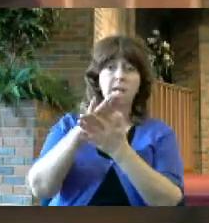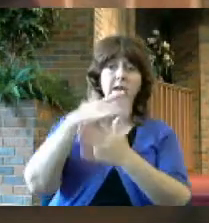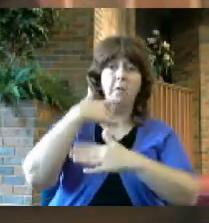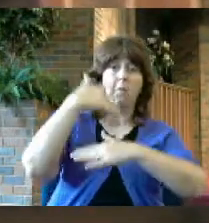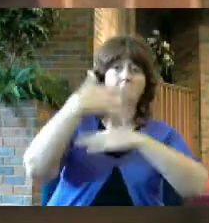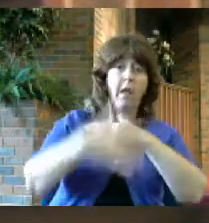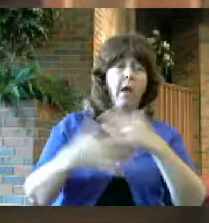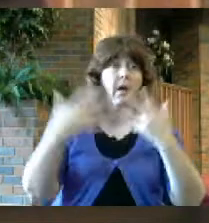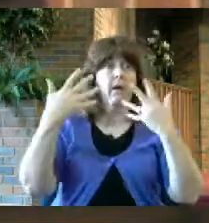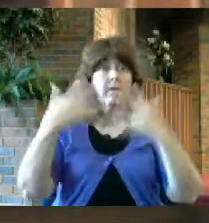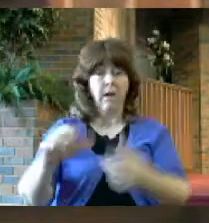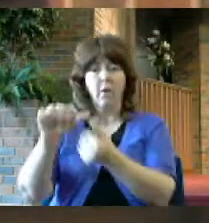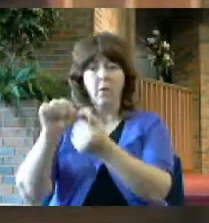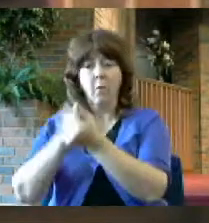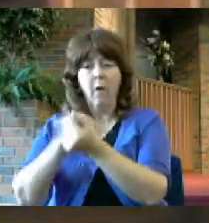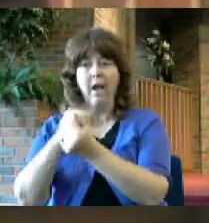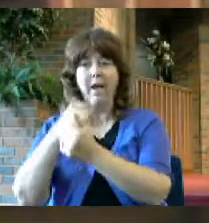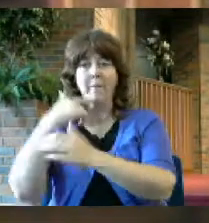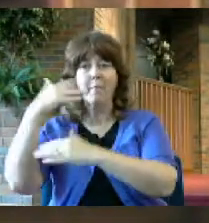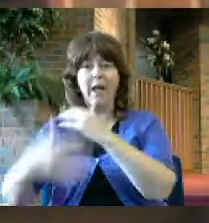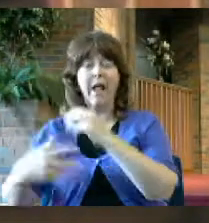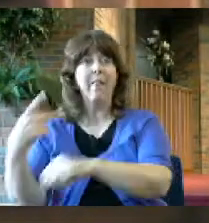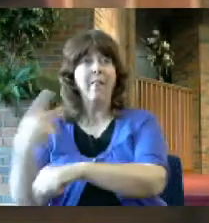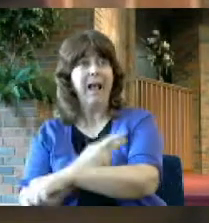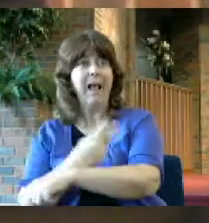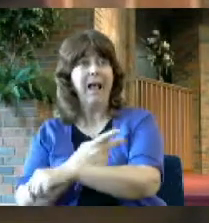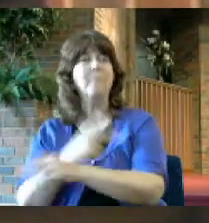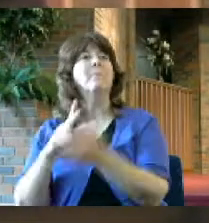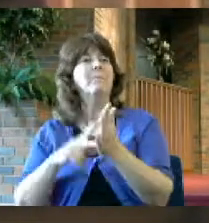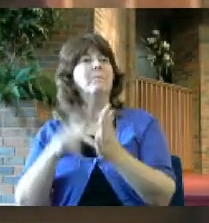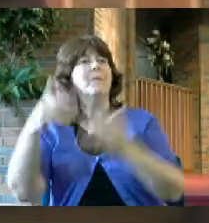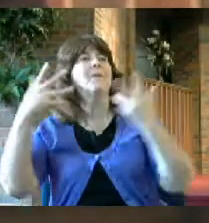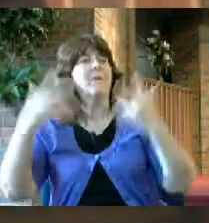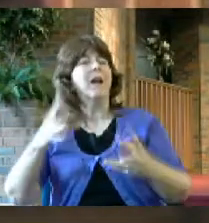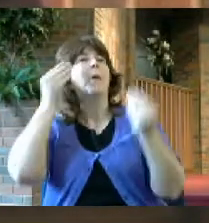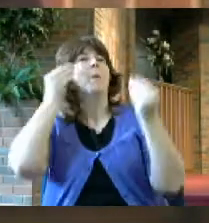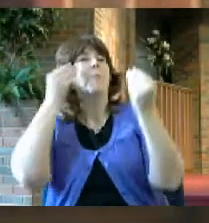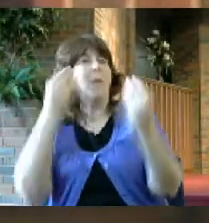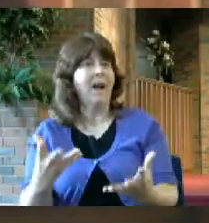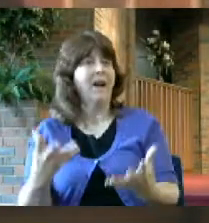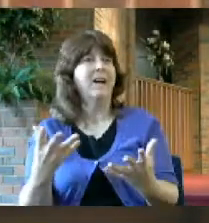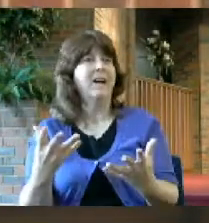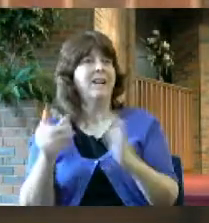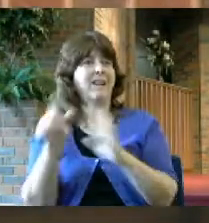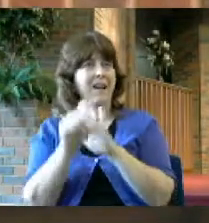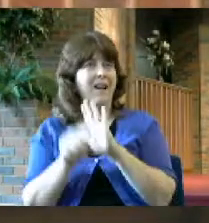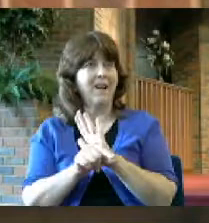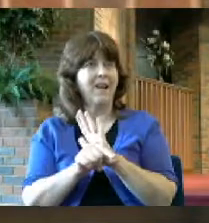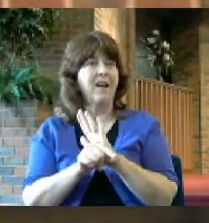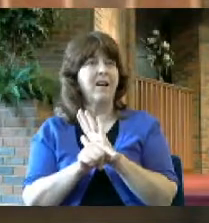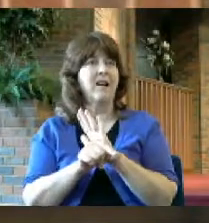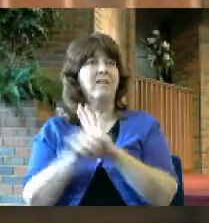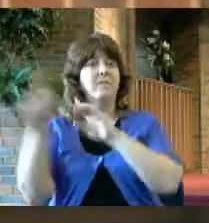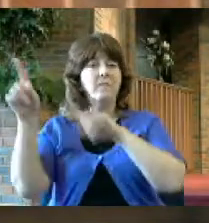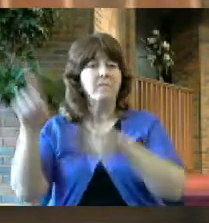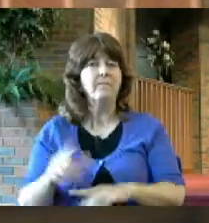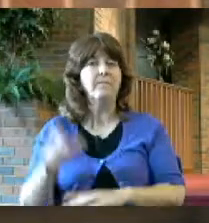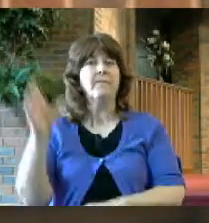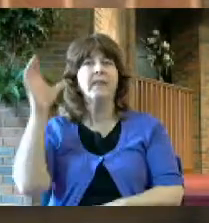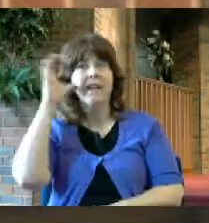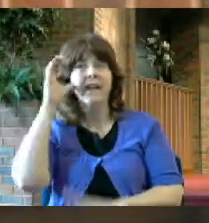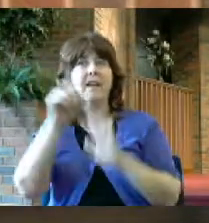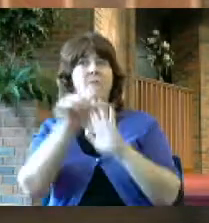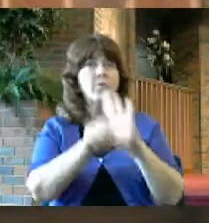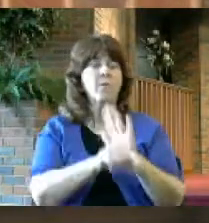to the gospel's invitation, that you have come hearing the gospel of Jesus Christ, that you have come believing the gospel of Jesus